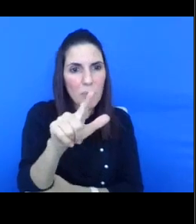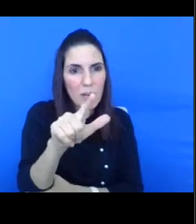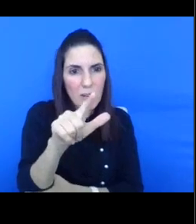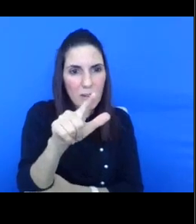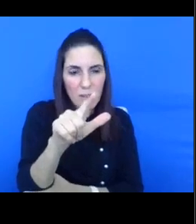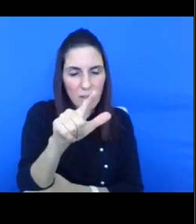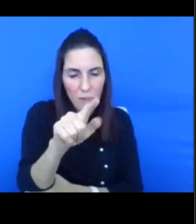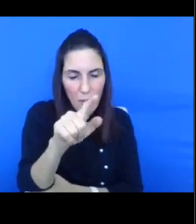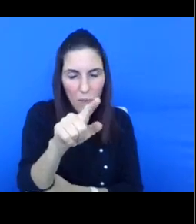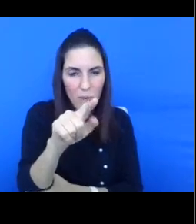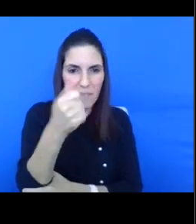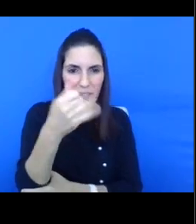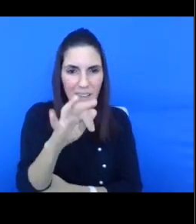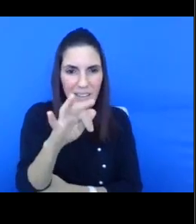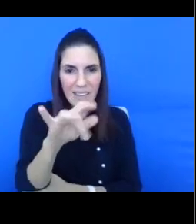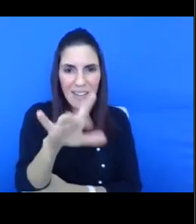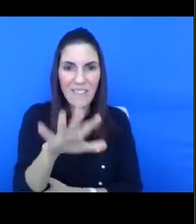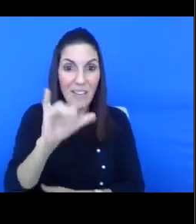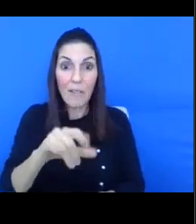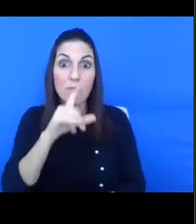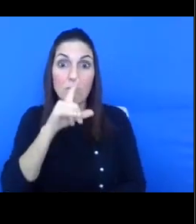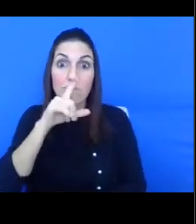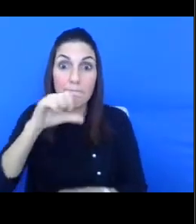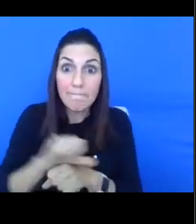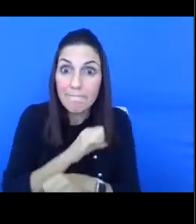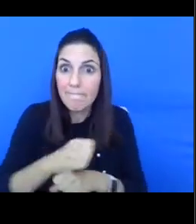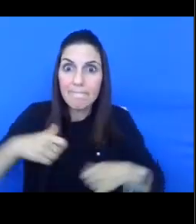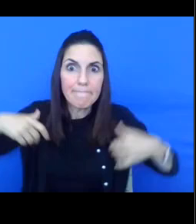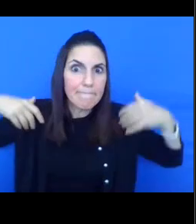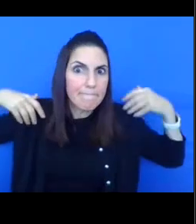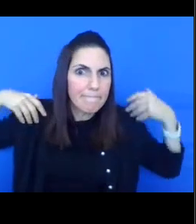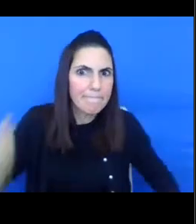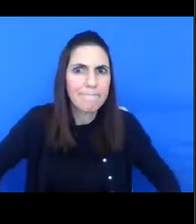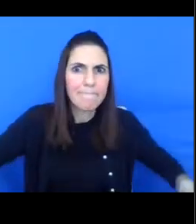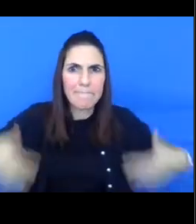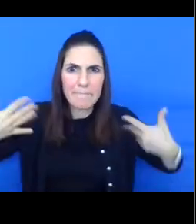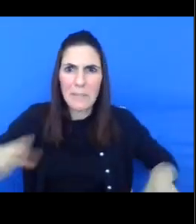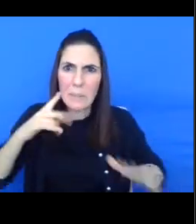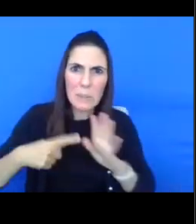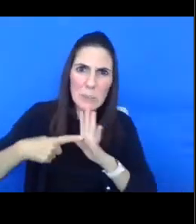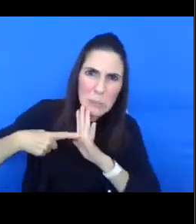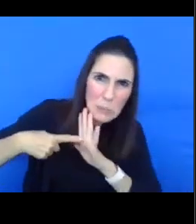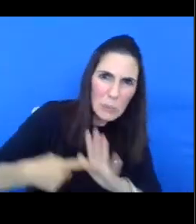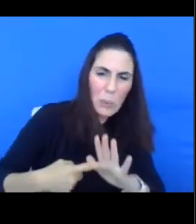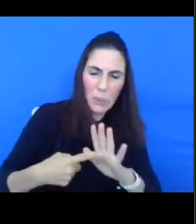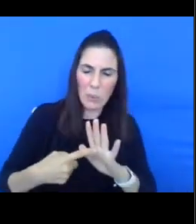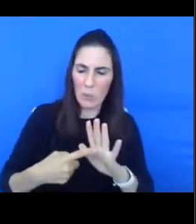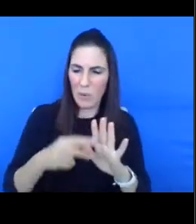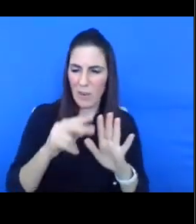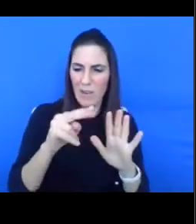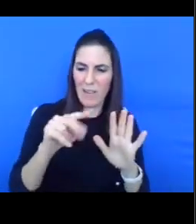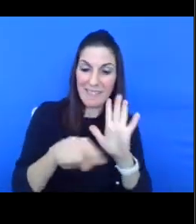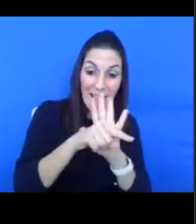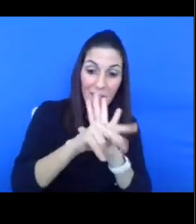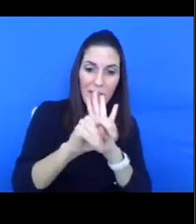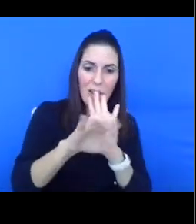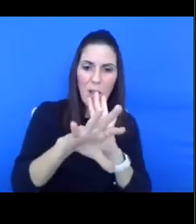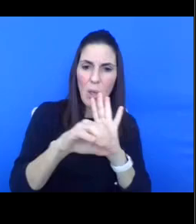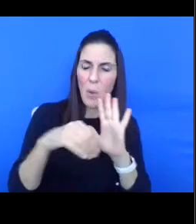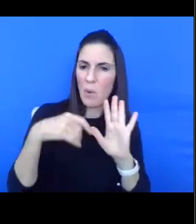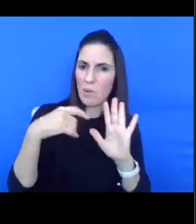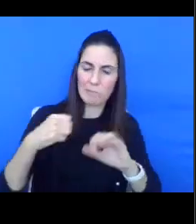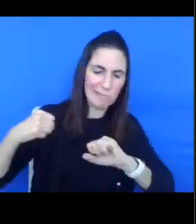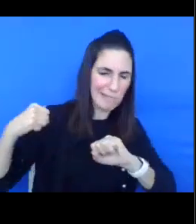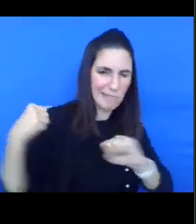was a really exaggerated case of a negative phase of the NAO. Let's check it out. Let's go to the mountains. Let's go